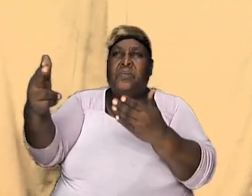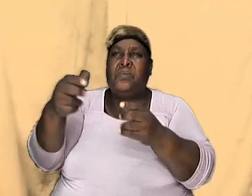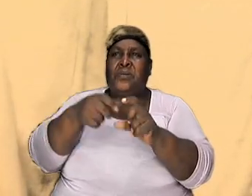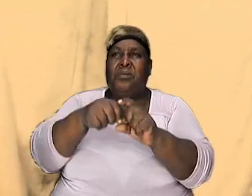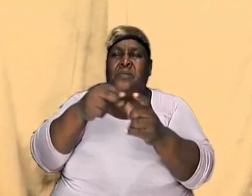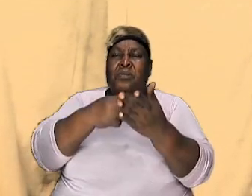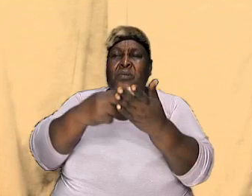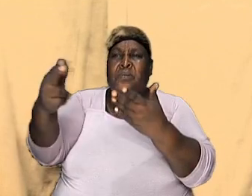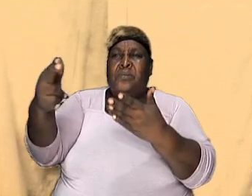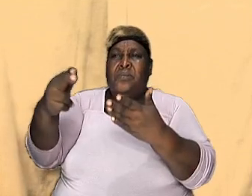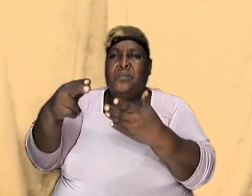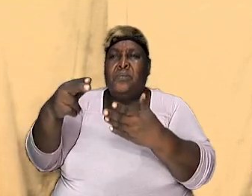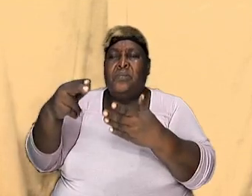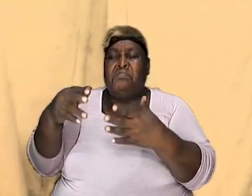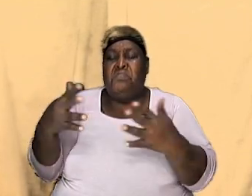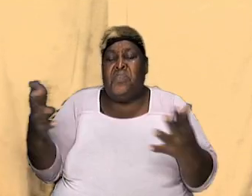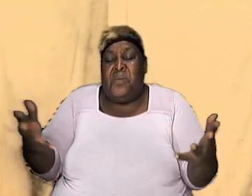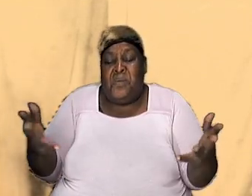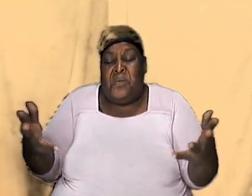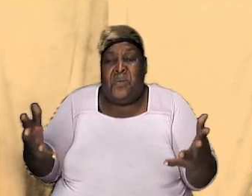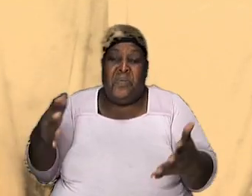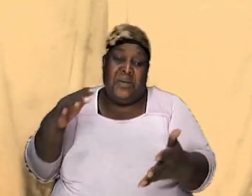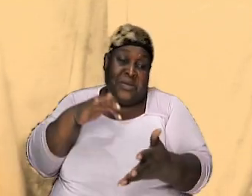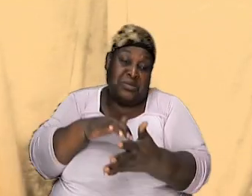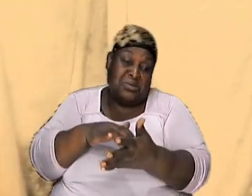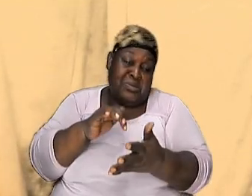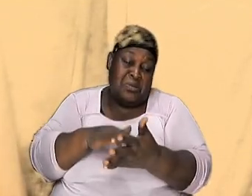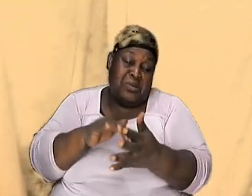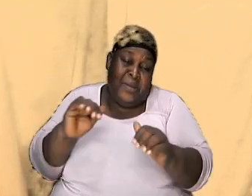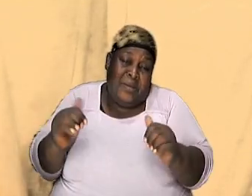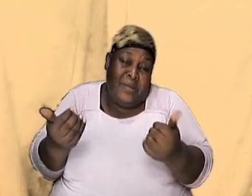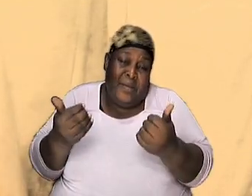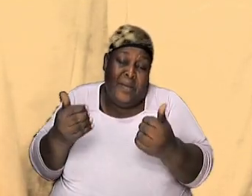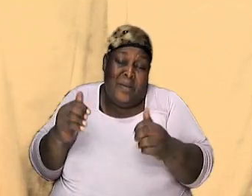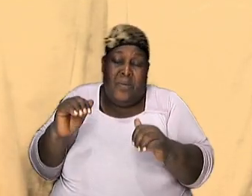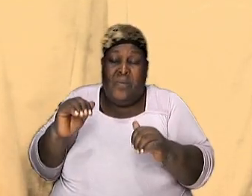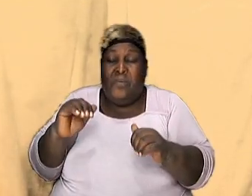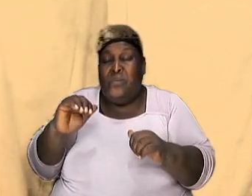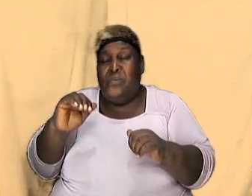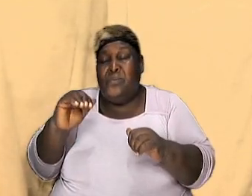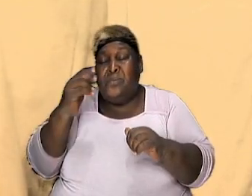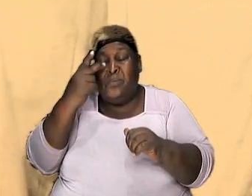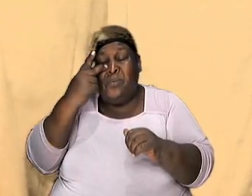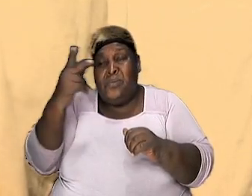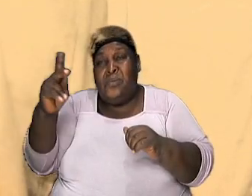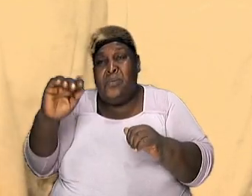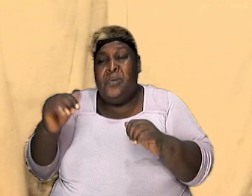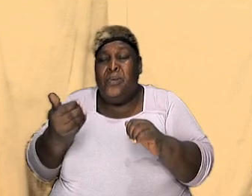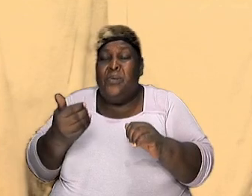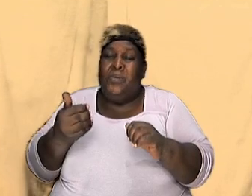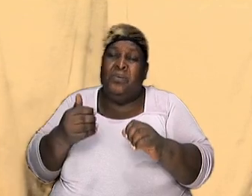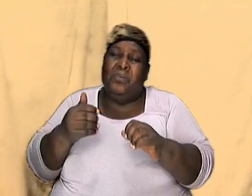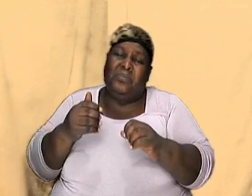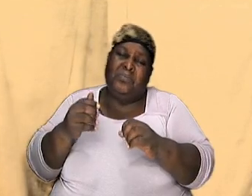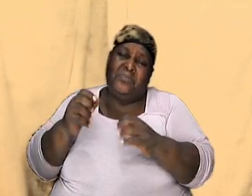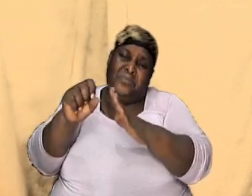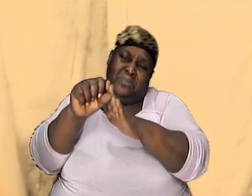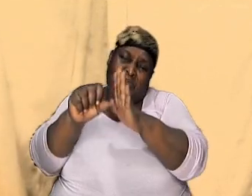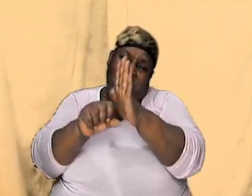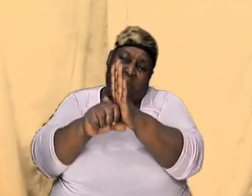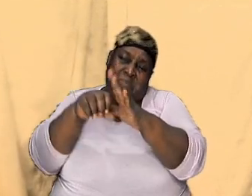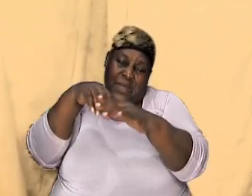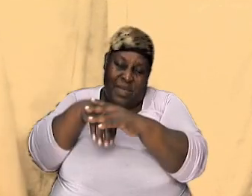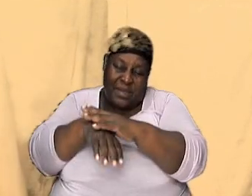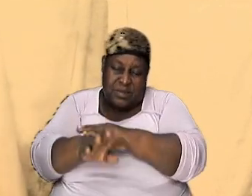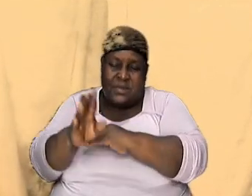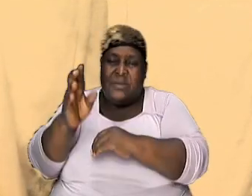a journey it was as we look at how the scripture pointed out to us how we can enter into